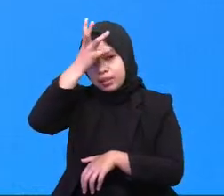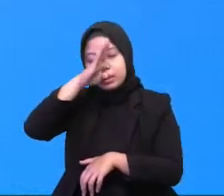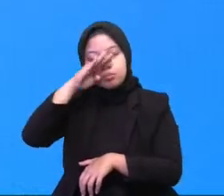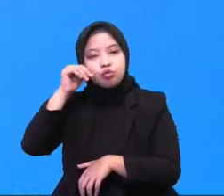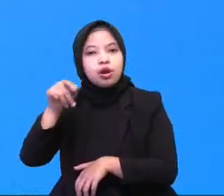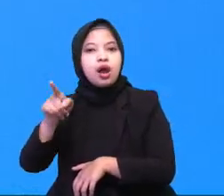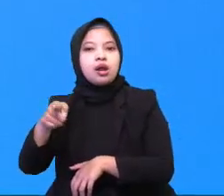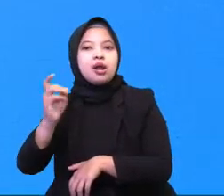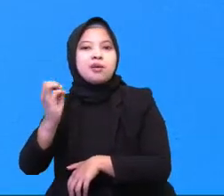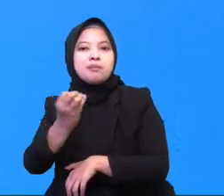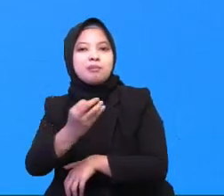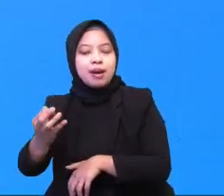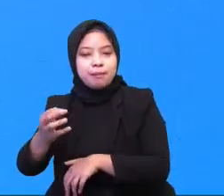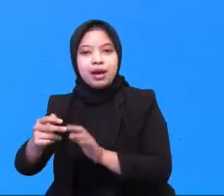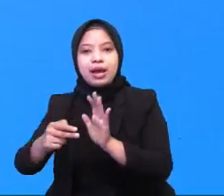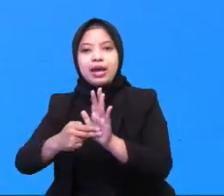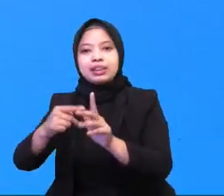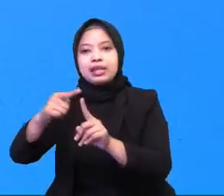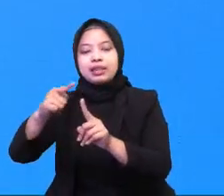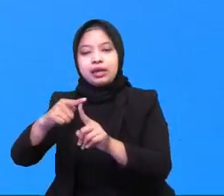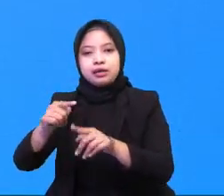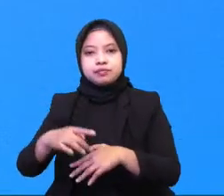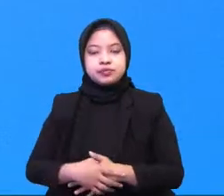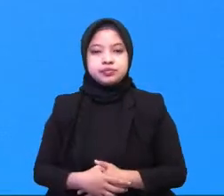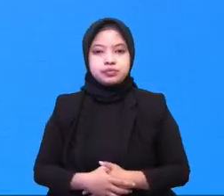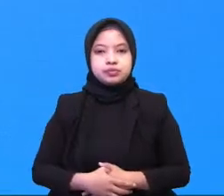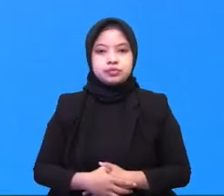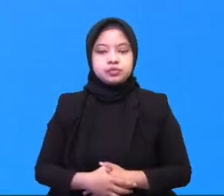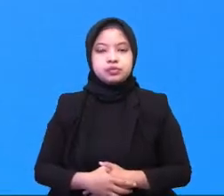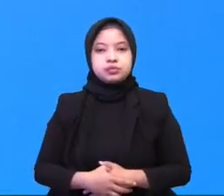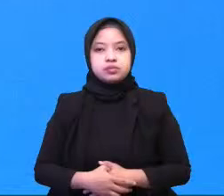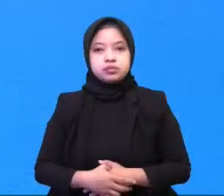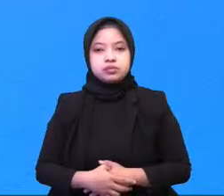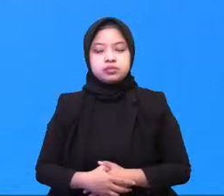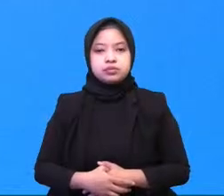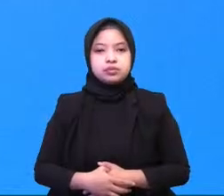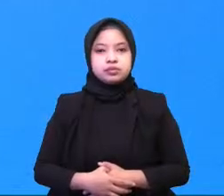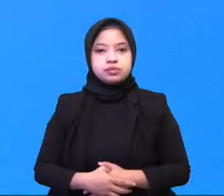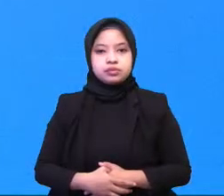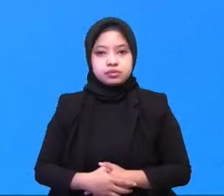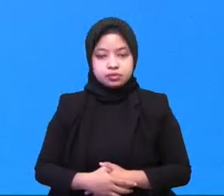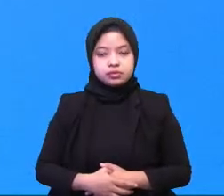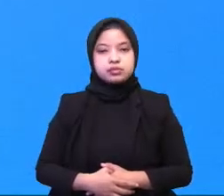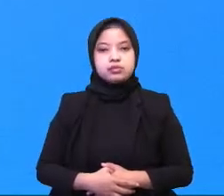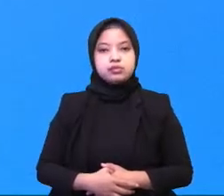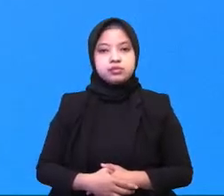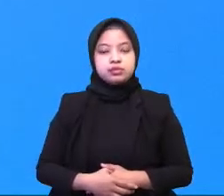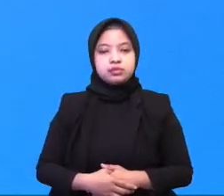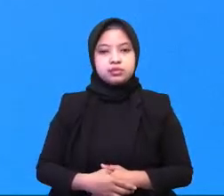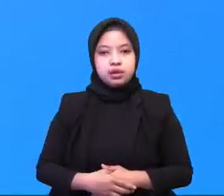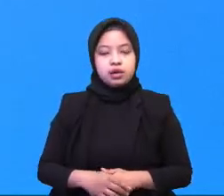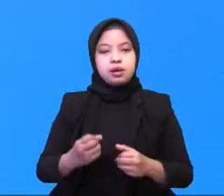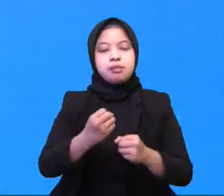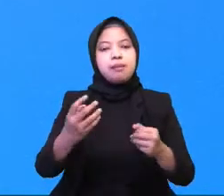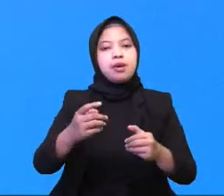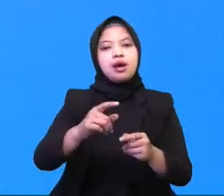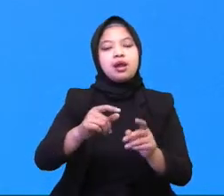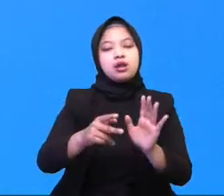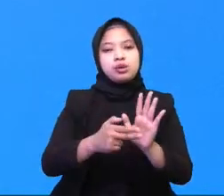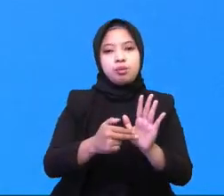in East Nusa Tenggara. And the Ministry of Law and Human Rights, through the circular